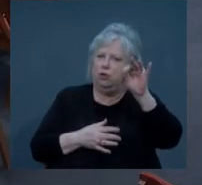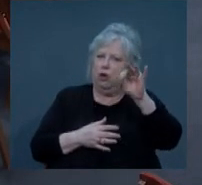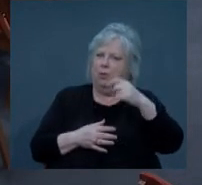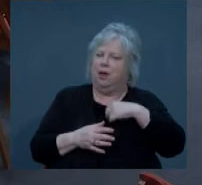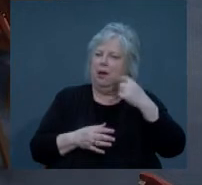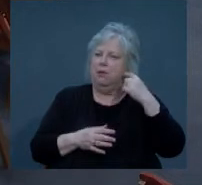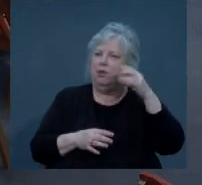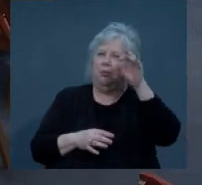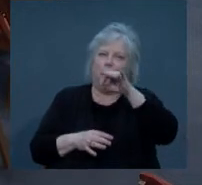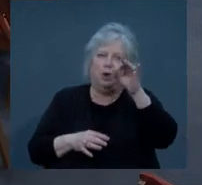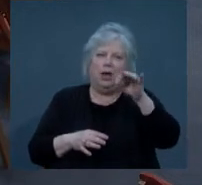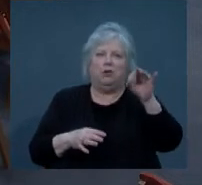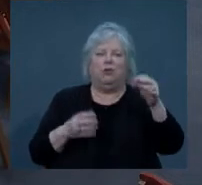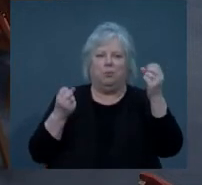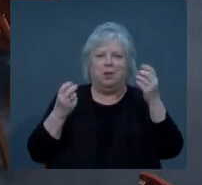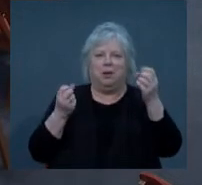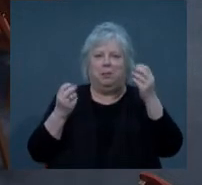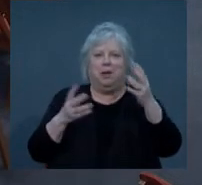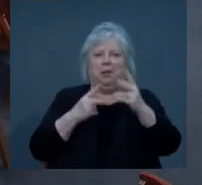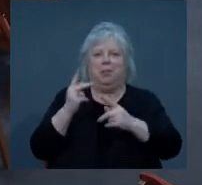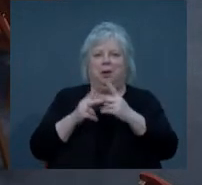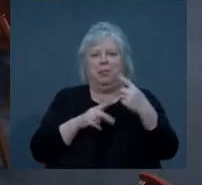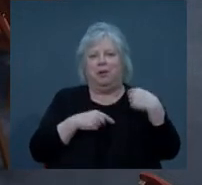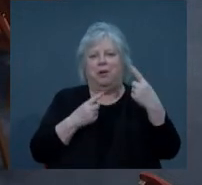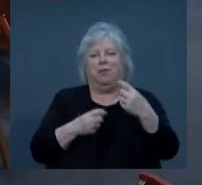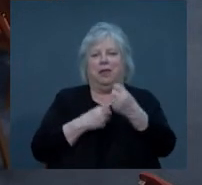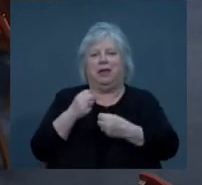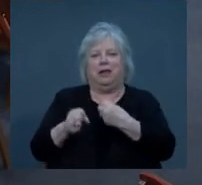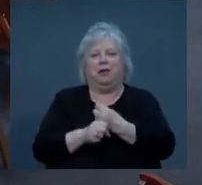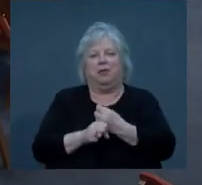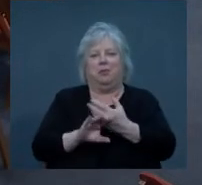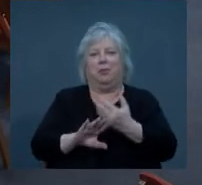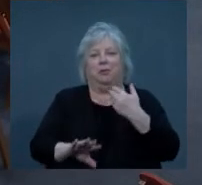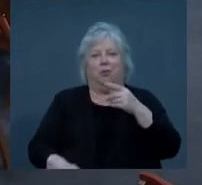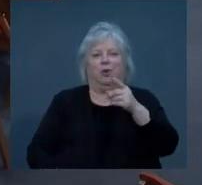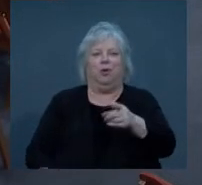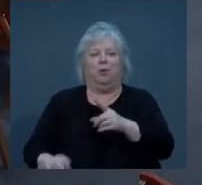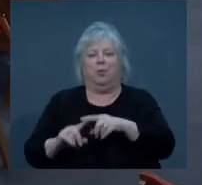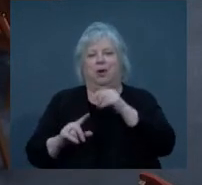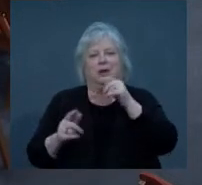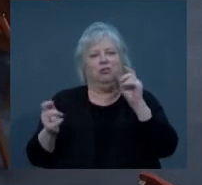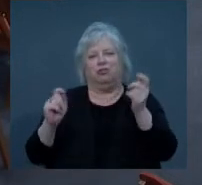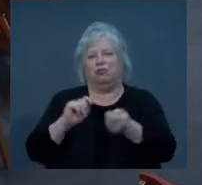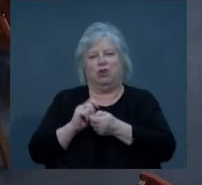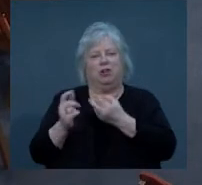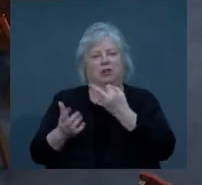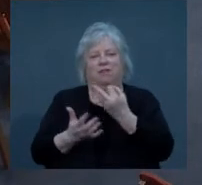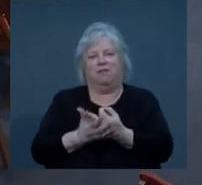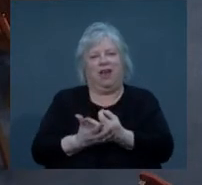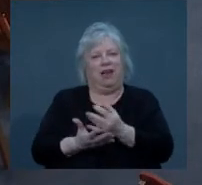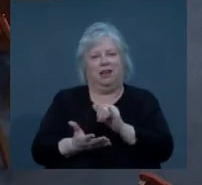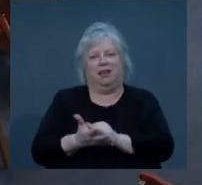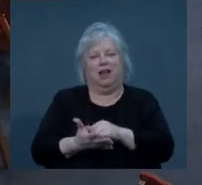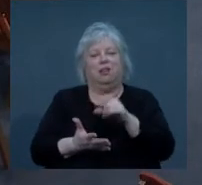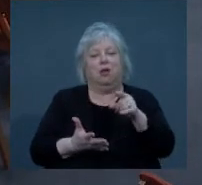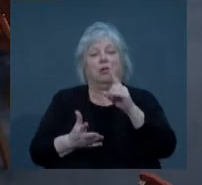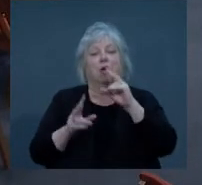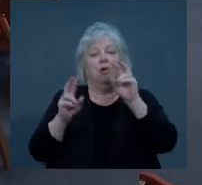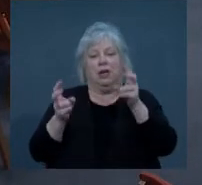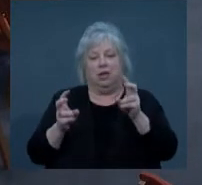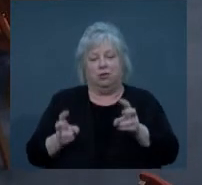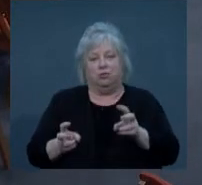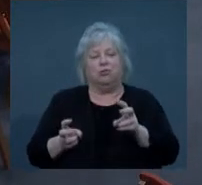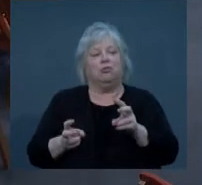heard preached to a great many people in my years before you. But it doesn't change the fact that those are issues